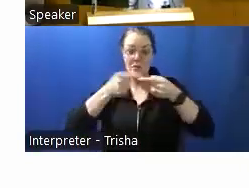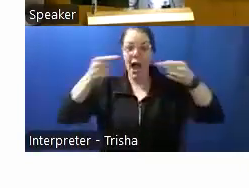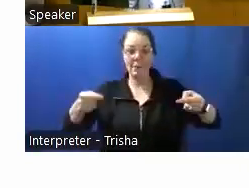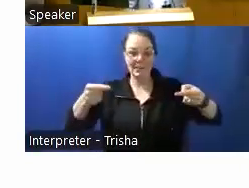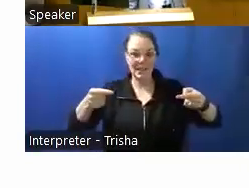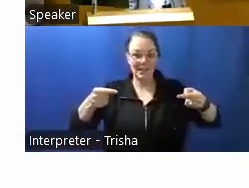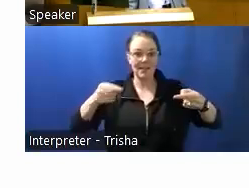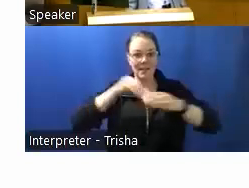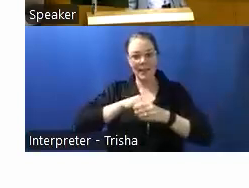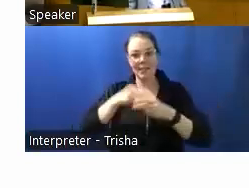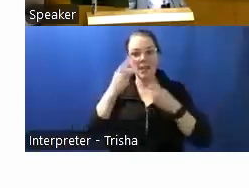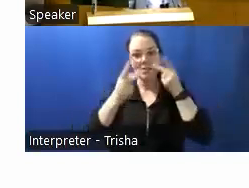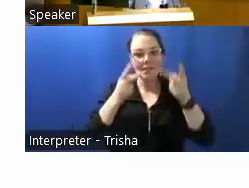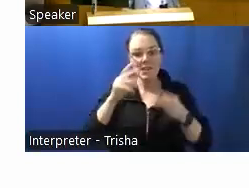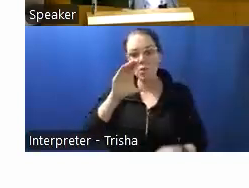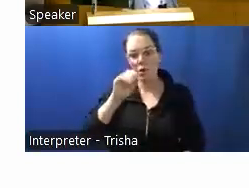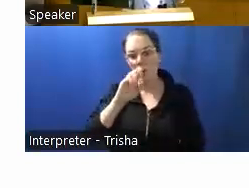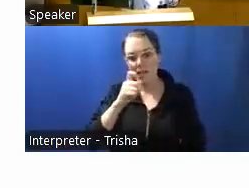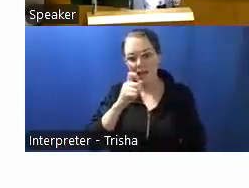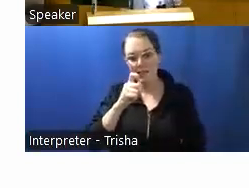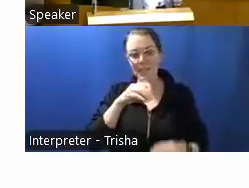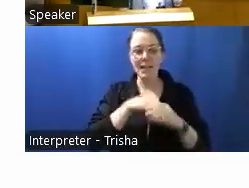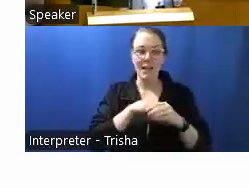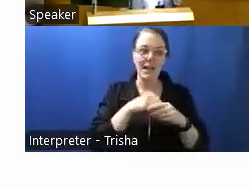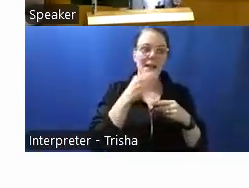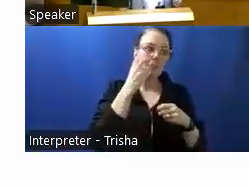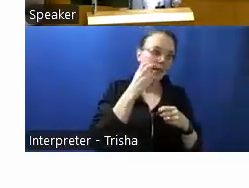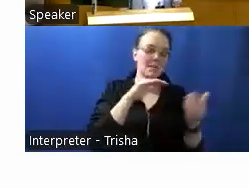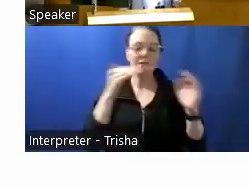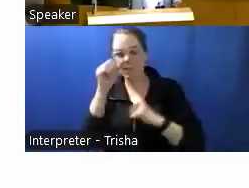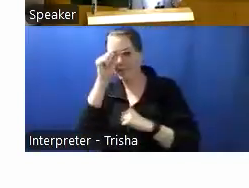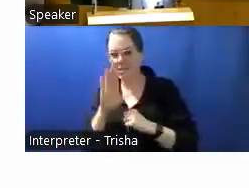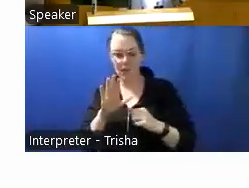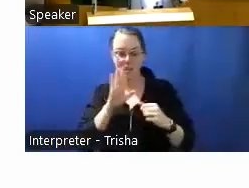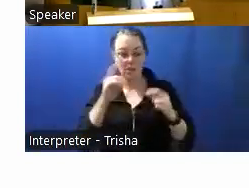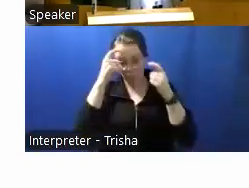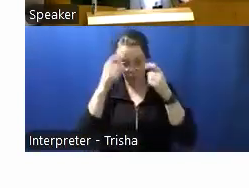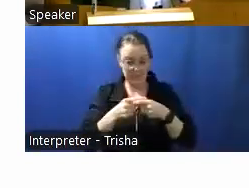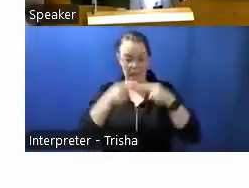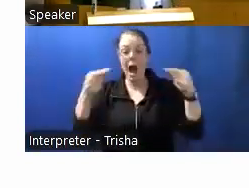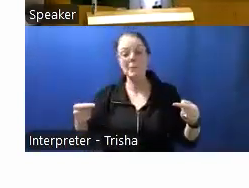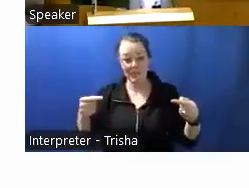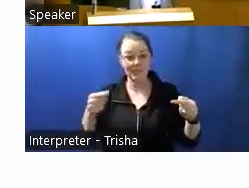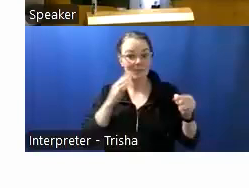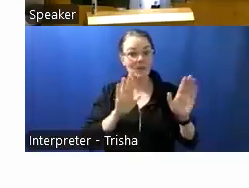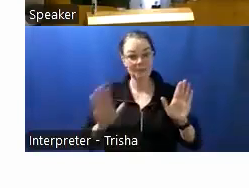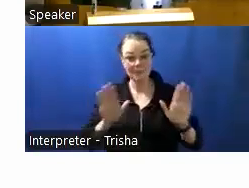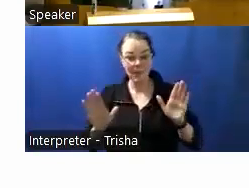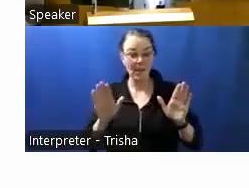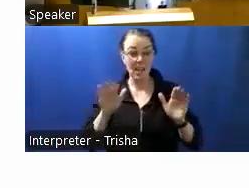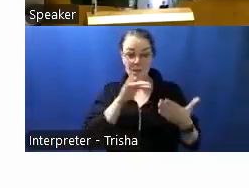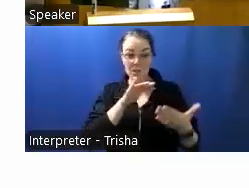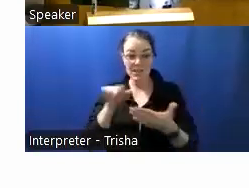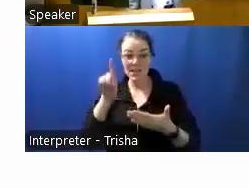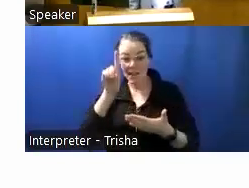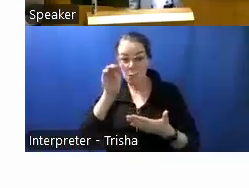visual cortex and blindness versus in schizophrenia. So, and there are studies that have been done, even of 1 million people,